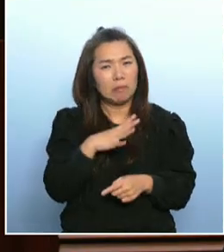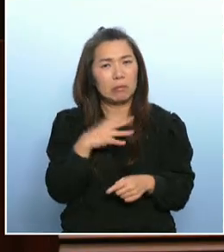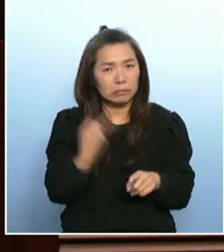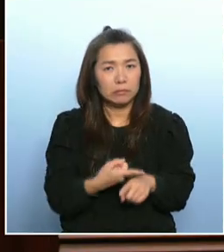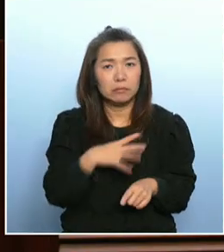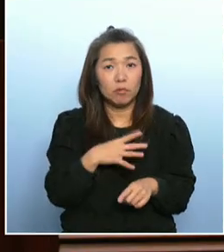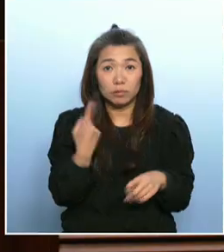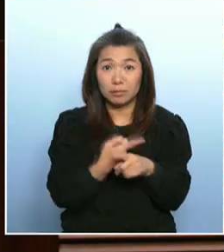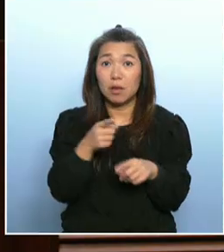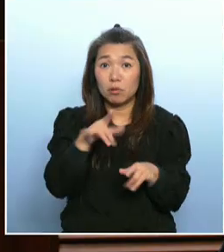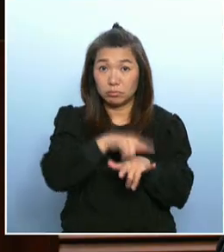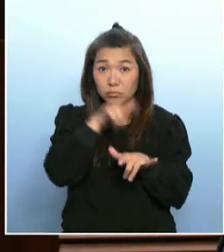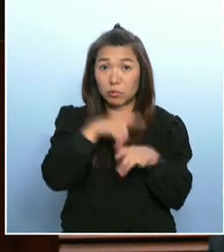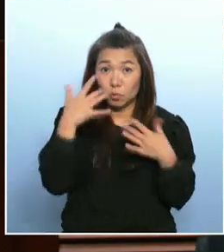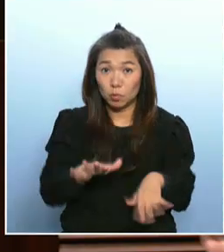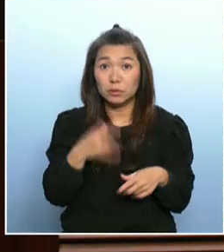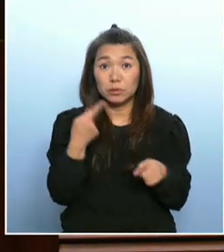carers.